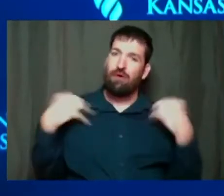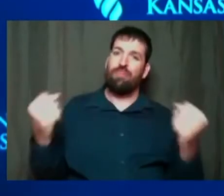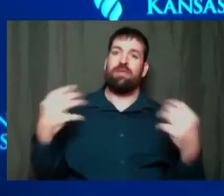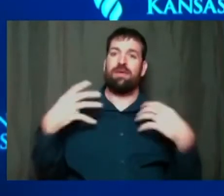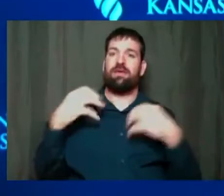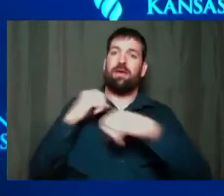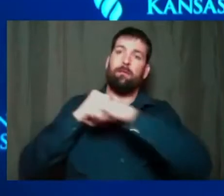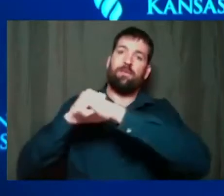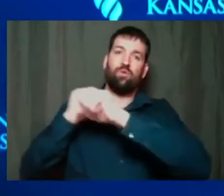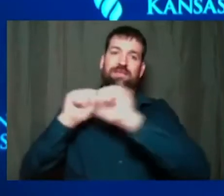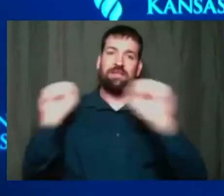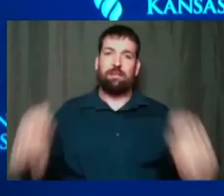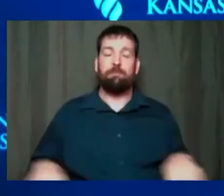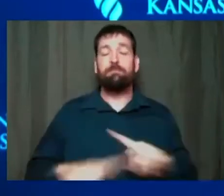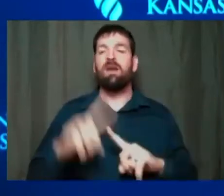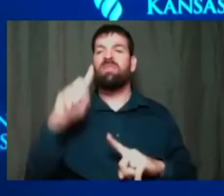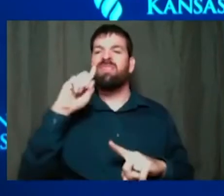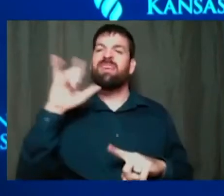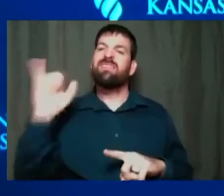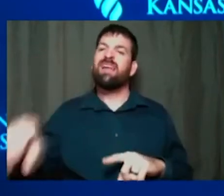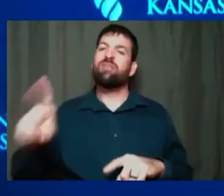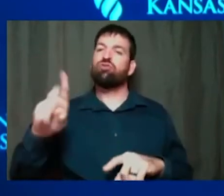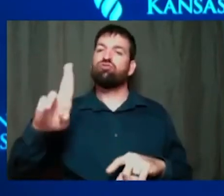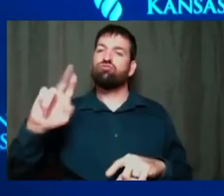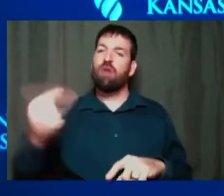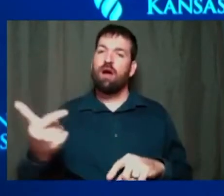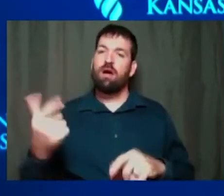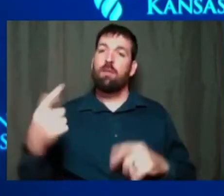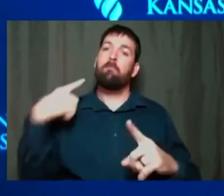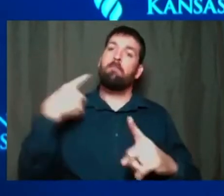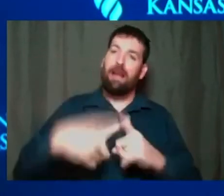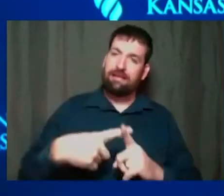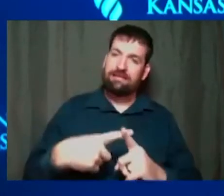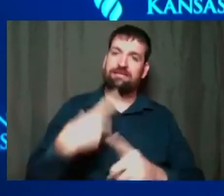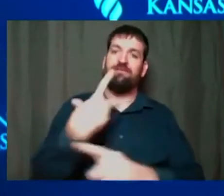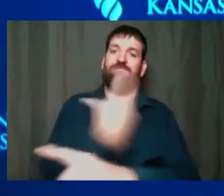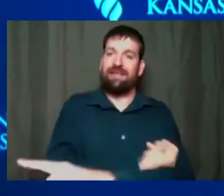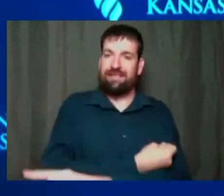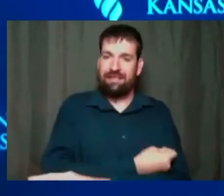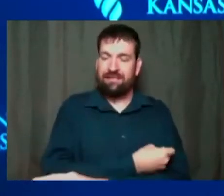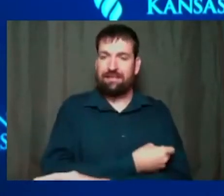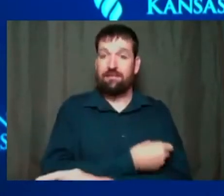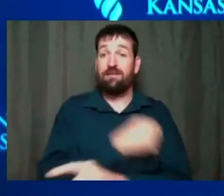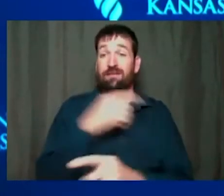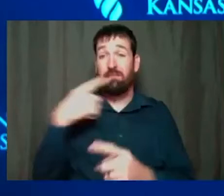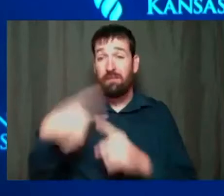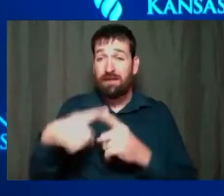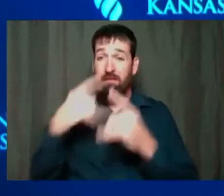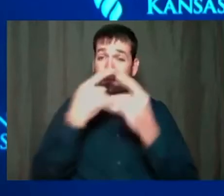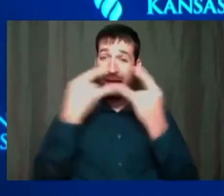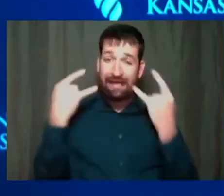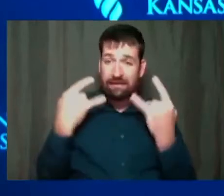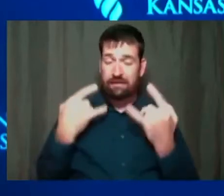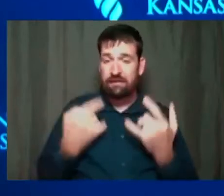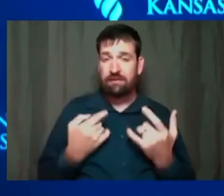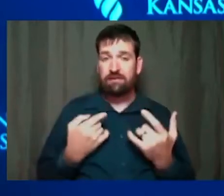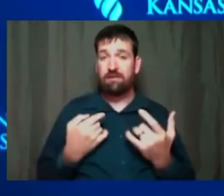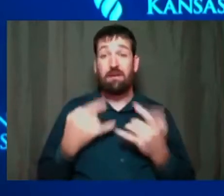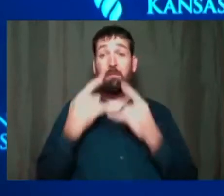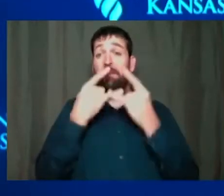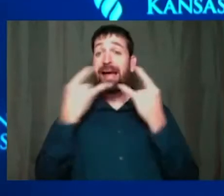of that drug plus vaccination and having everybody fully vaccinated, and then trying to wear your mask wherever you can, because masking